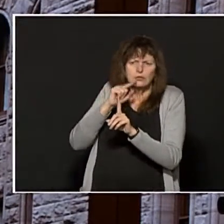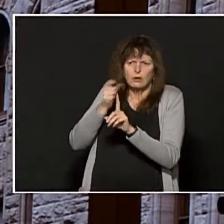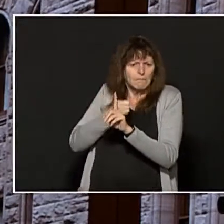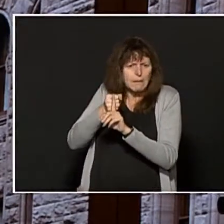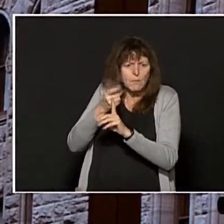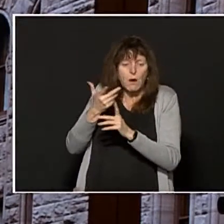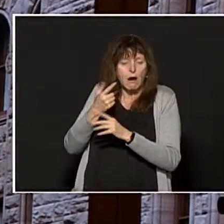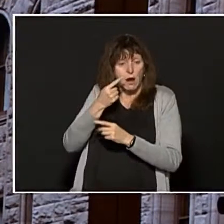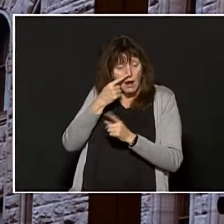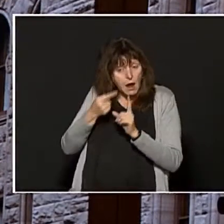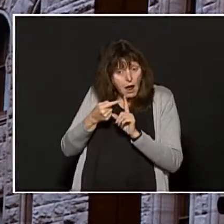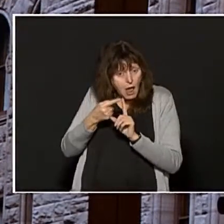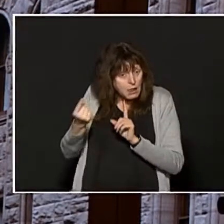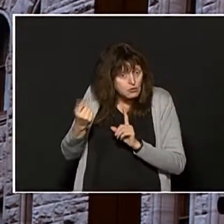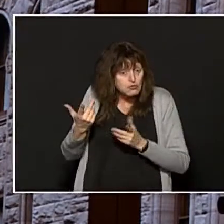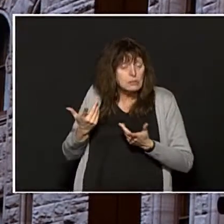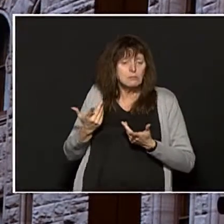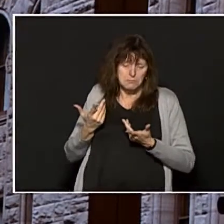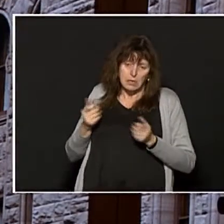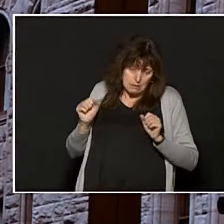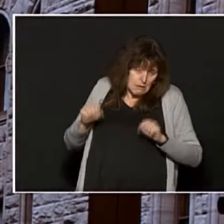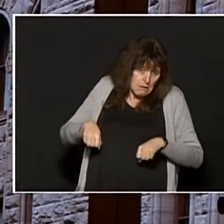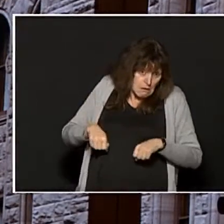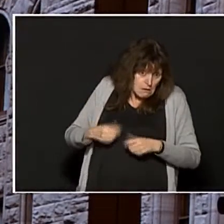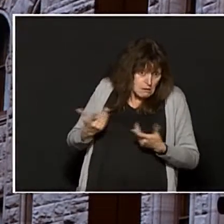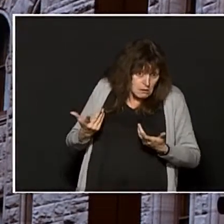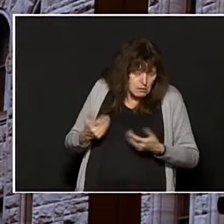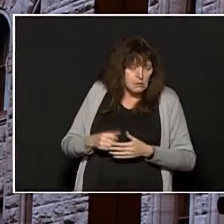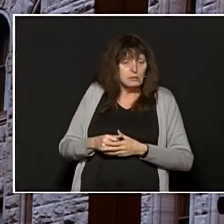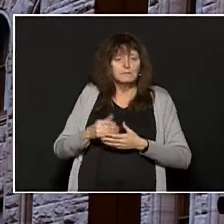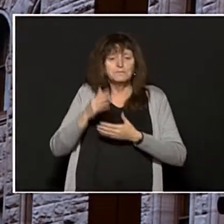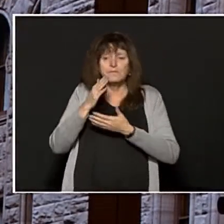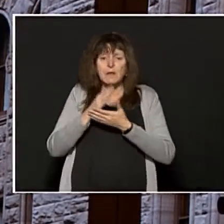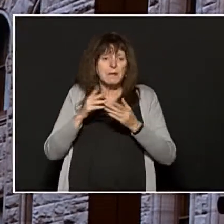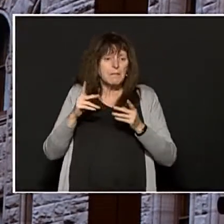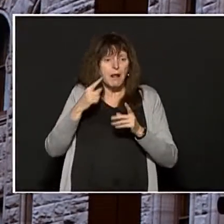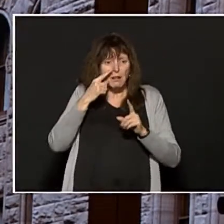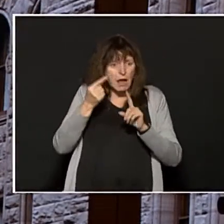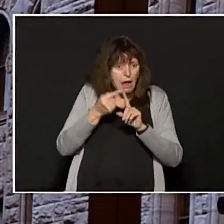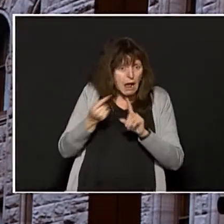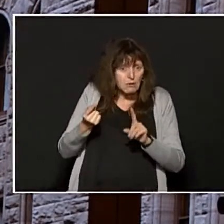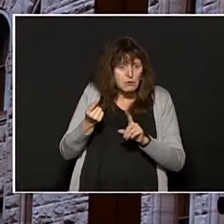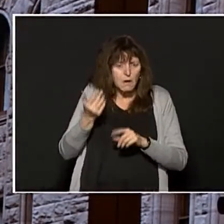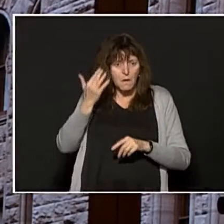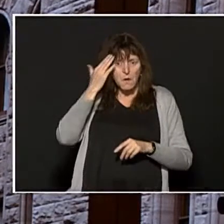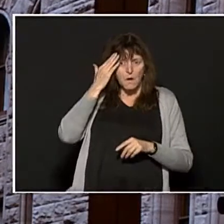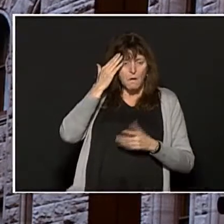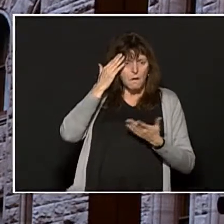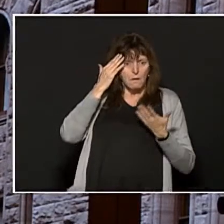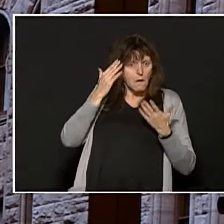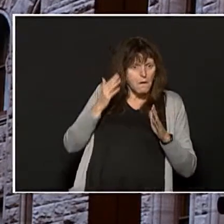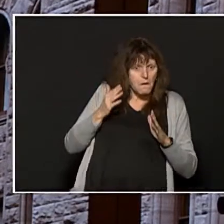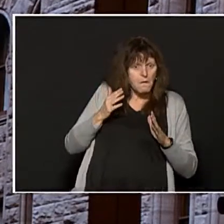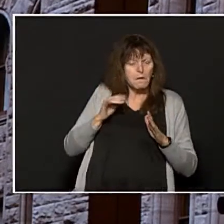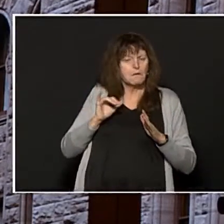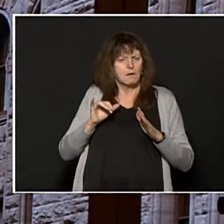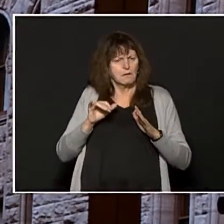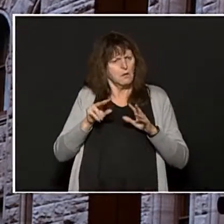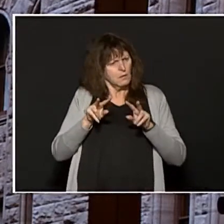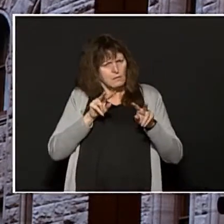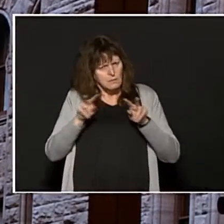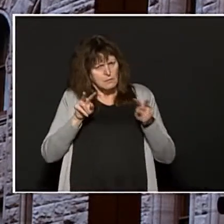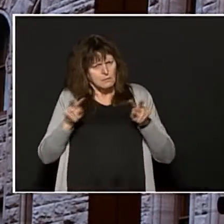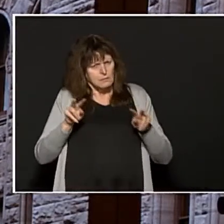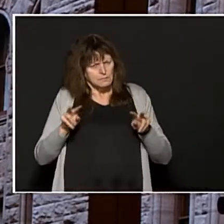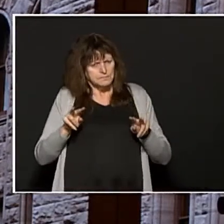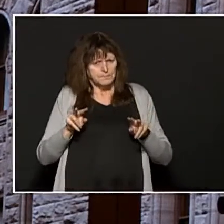has certain things in it that some may be allergic to, knowingly or unbeknownstly, and we make sure that we watch you for 15 minutes. If